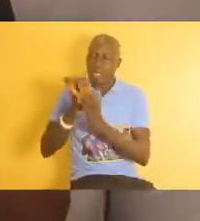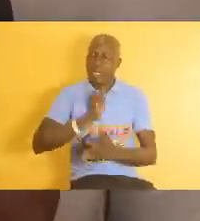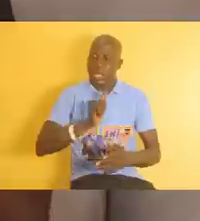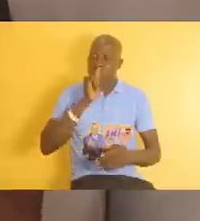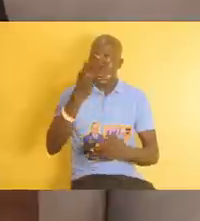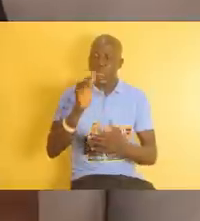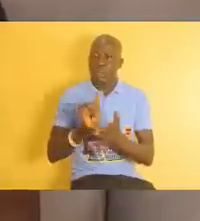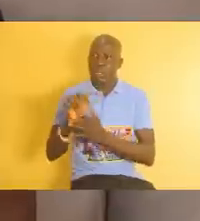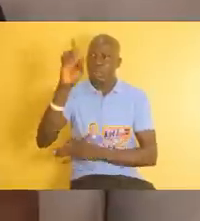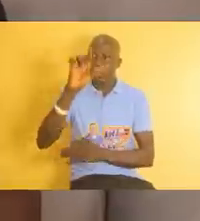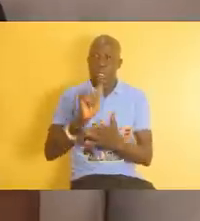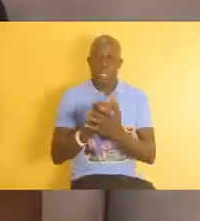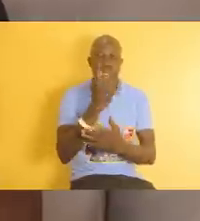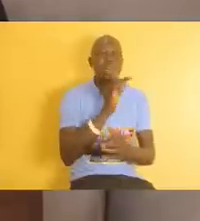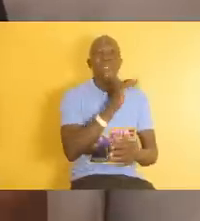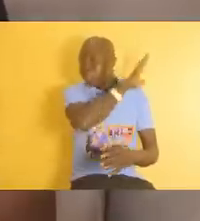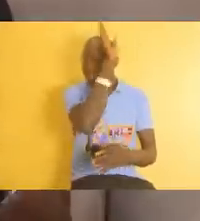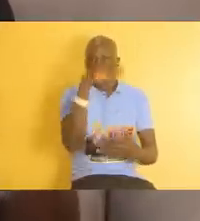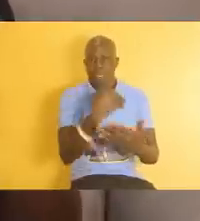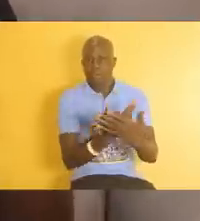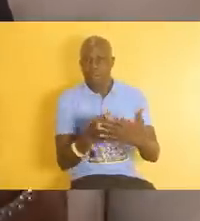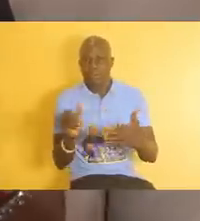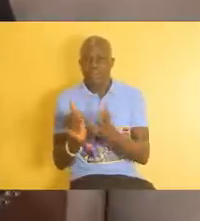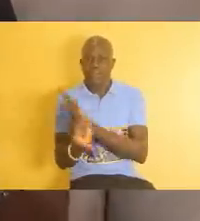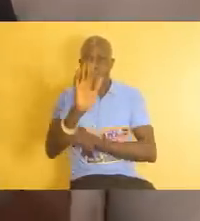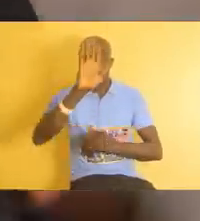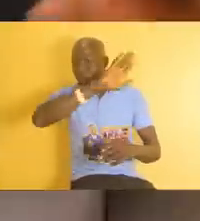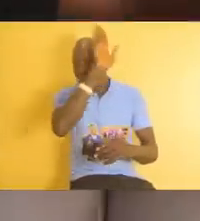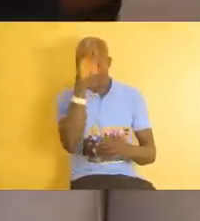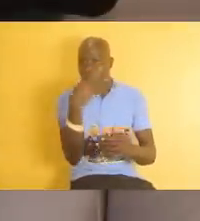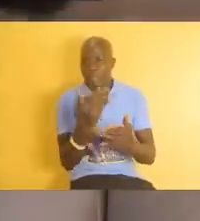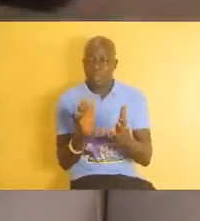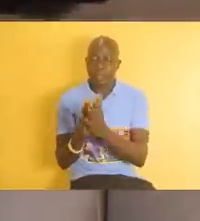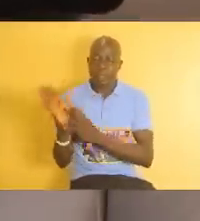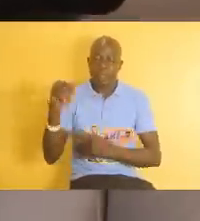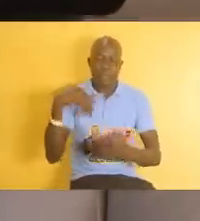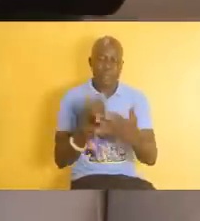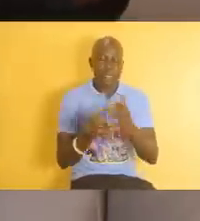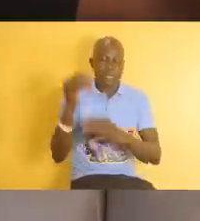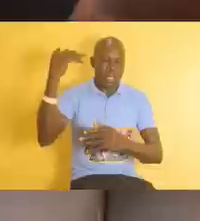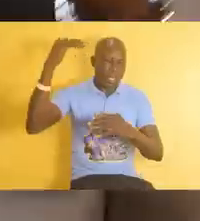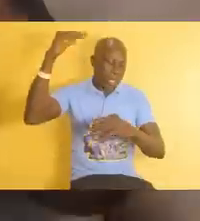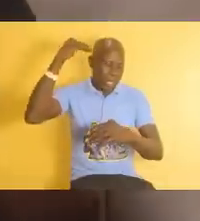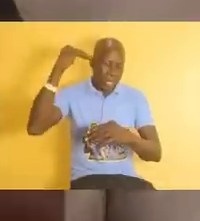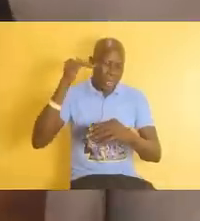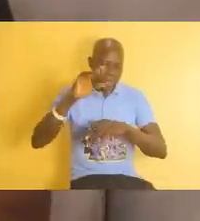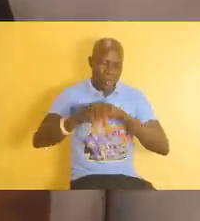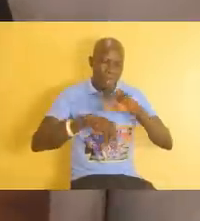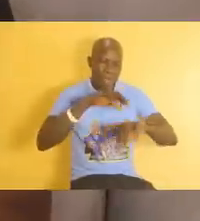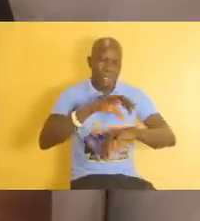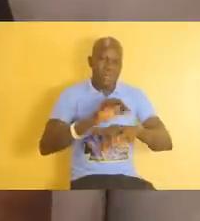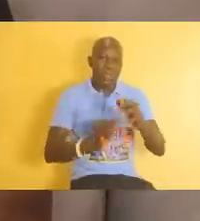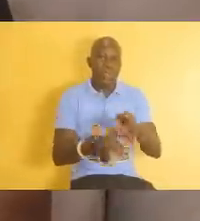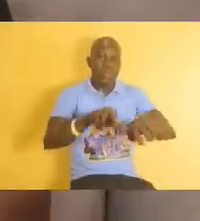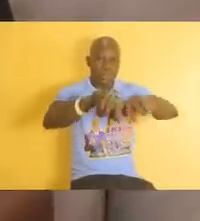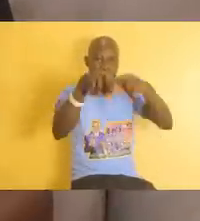Asoro mo ye. The one that never fails. Asoro mo tase. The God that never fails. Olori aye. The head of life. Olorun irapada. God of